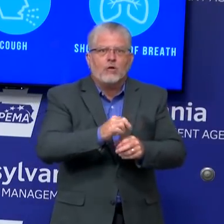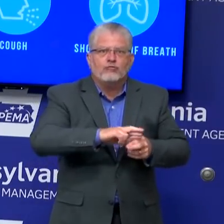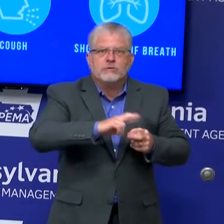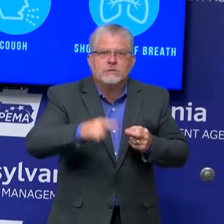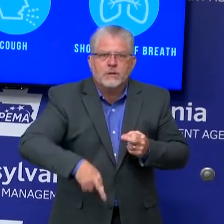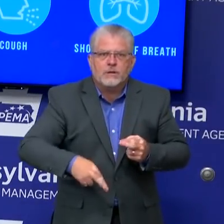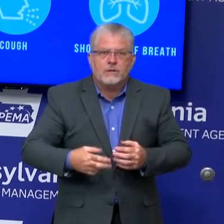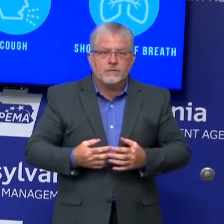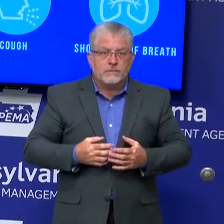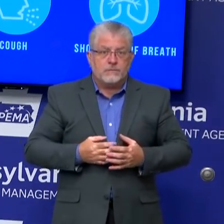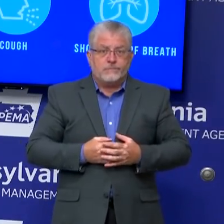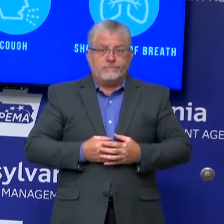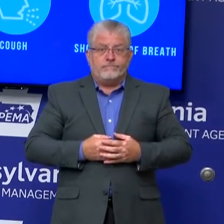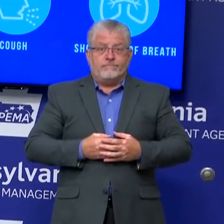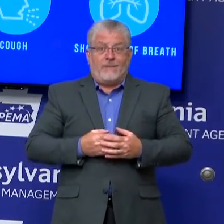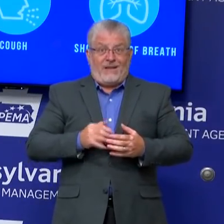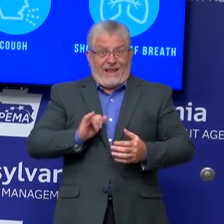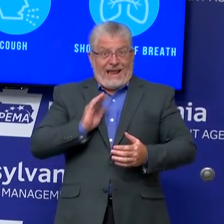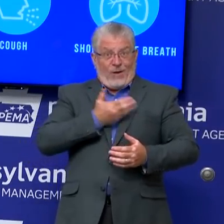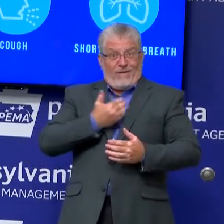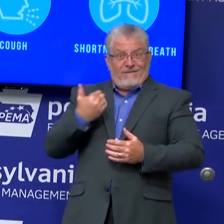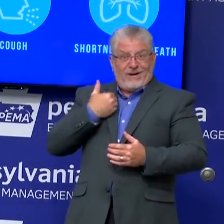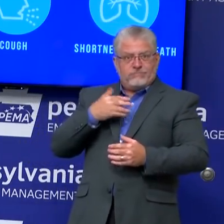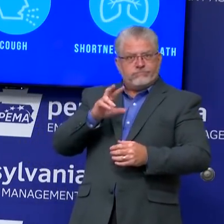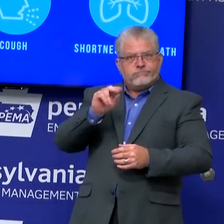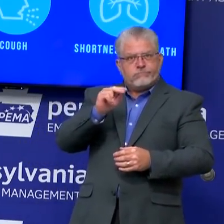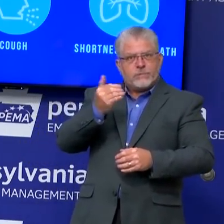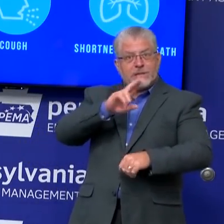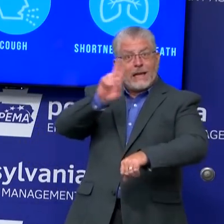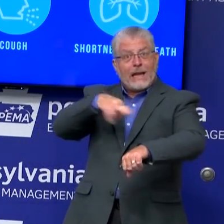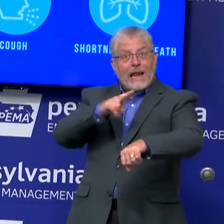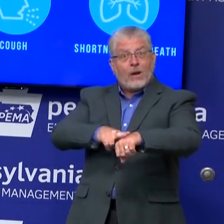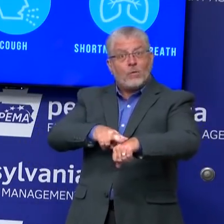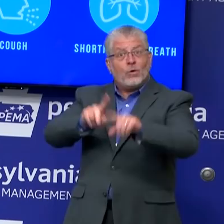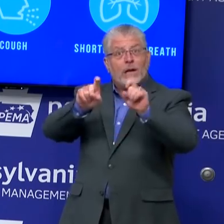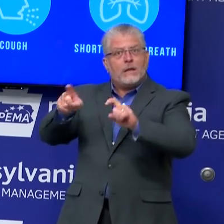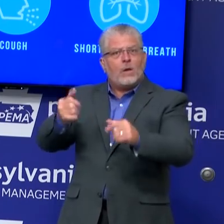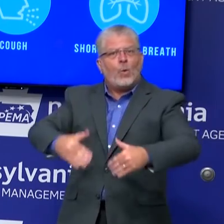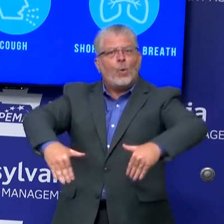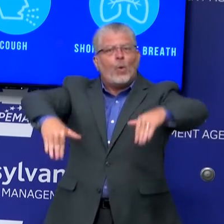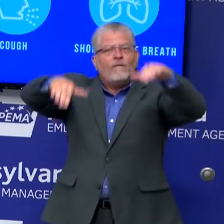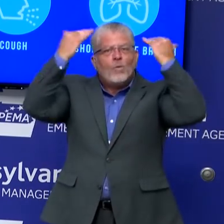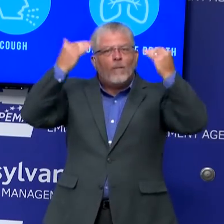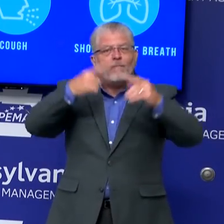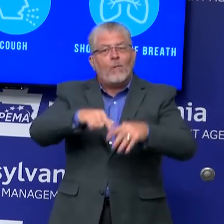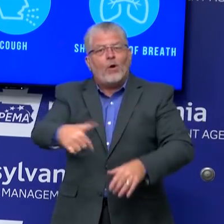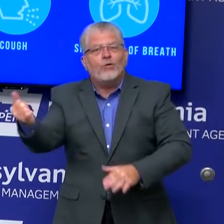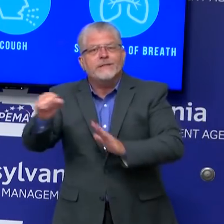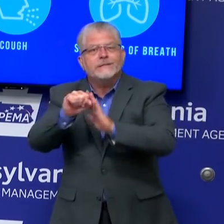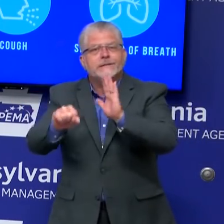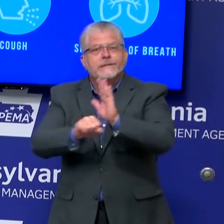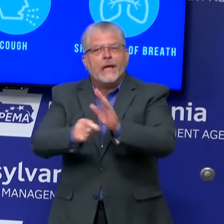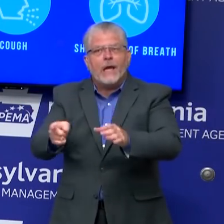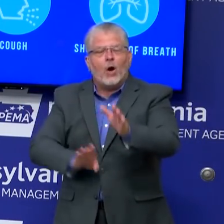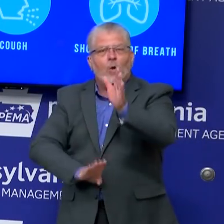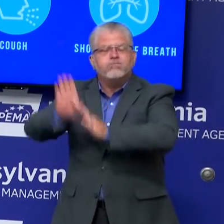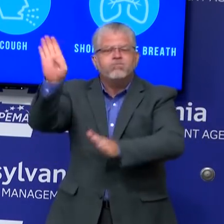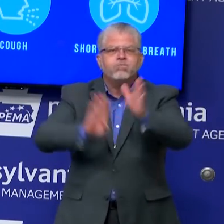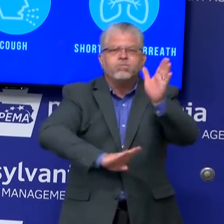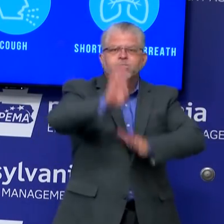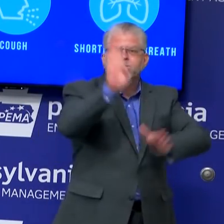test places are being overwhelmed by the cases that they've seen in these other states. We're paying the